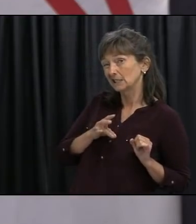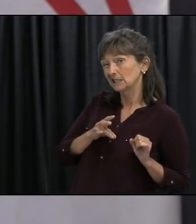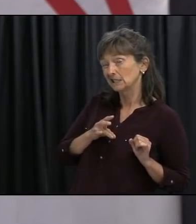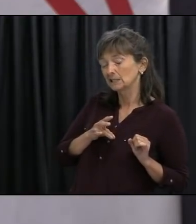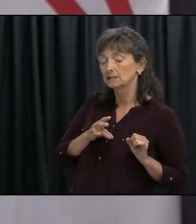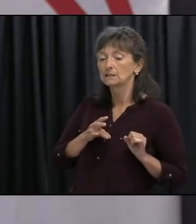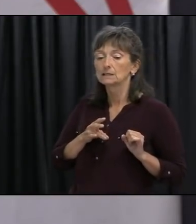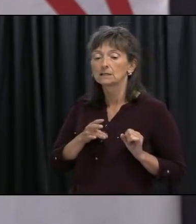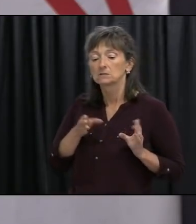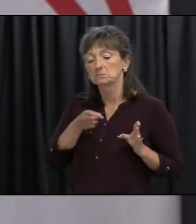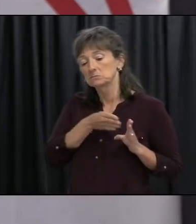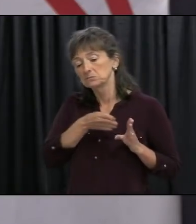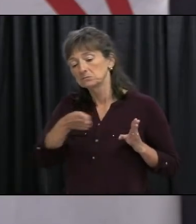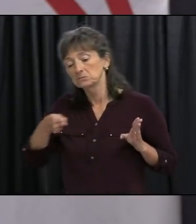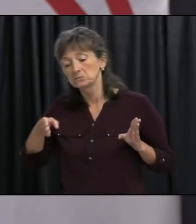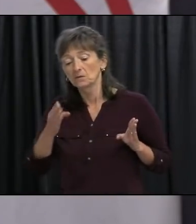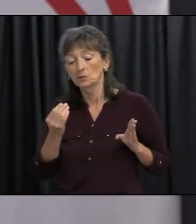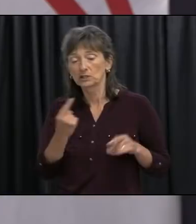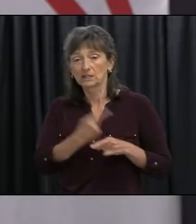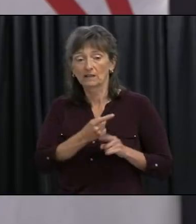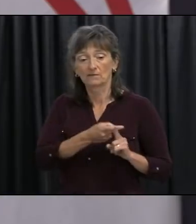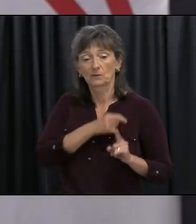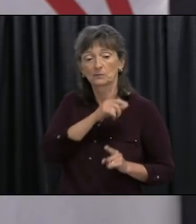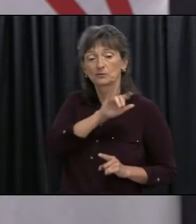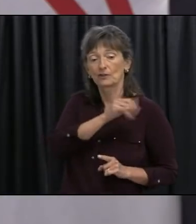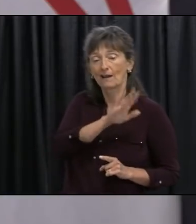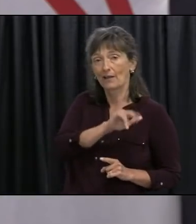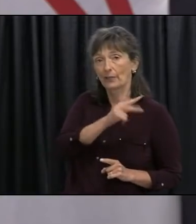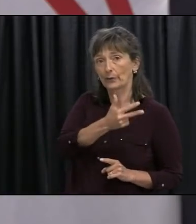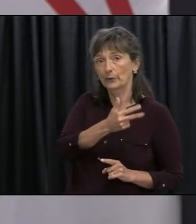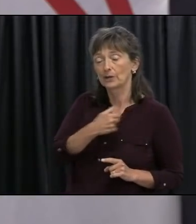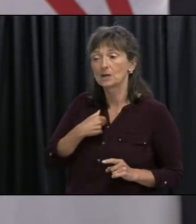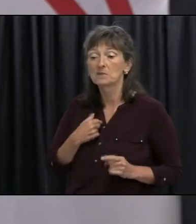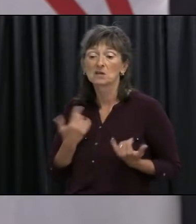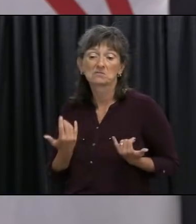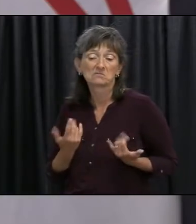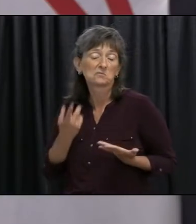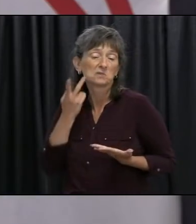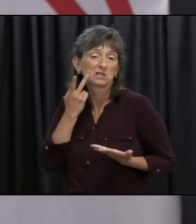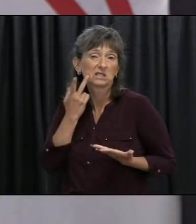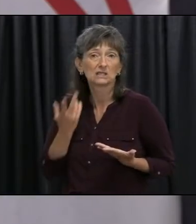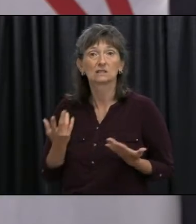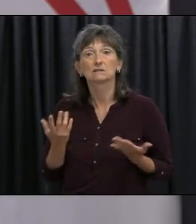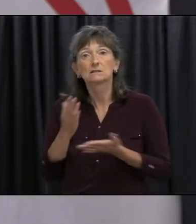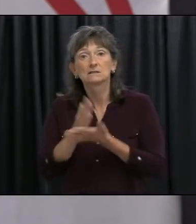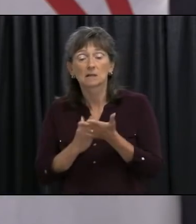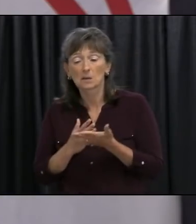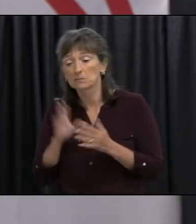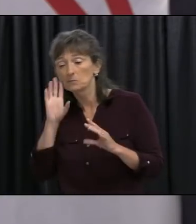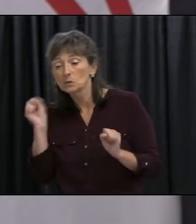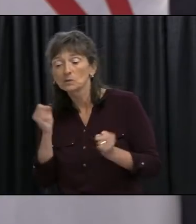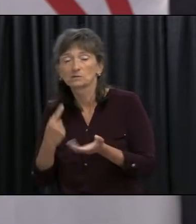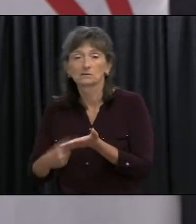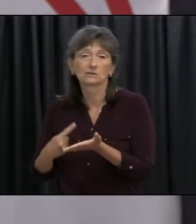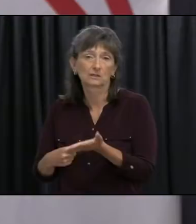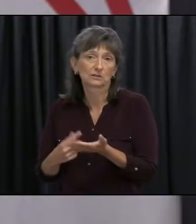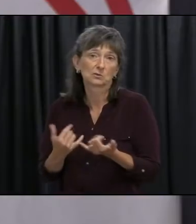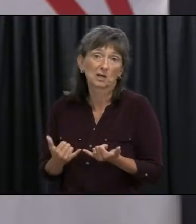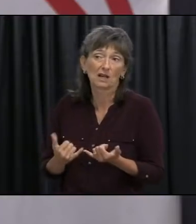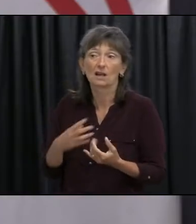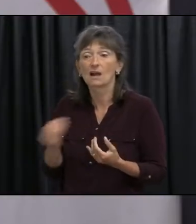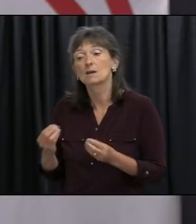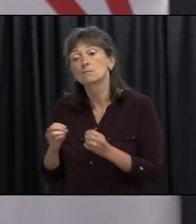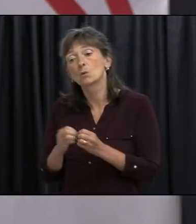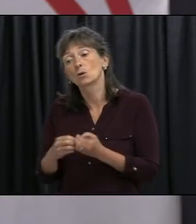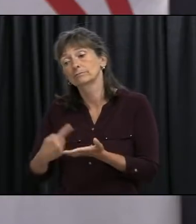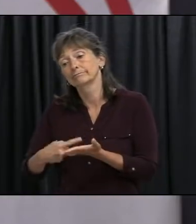a 14-day incubation period. So I'll be speaking with my colleagues. I spoke to some of them today, and we'll have further discussions of where this is.